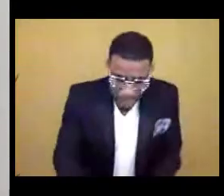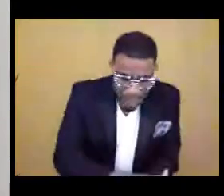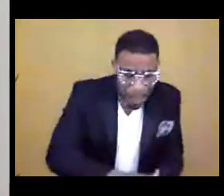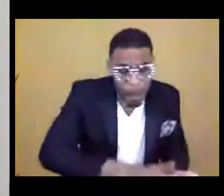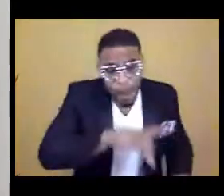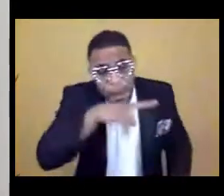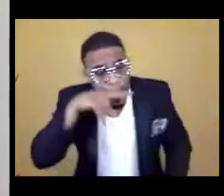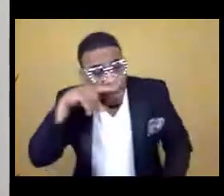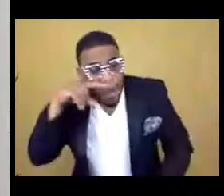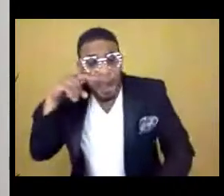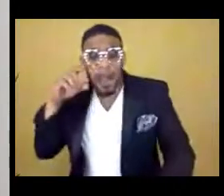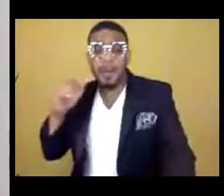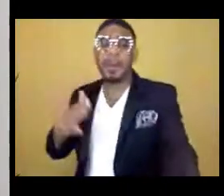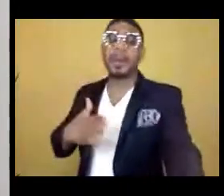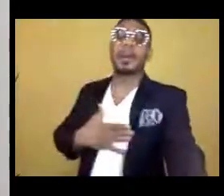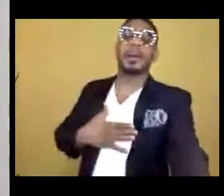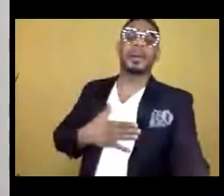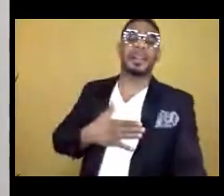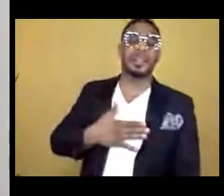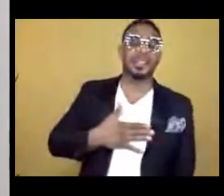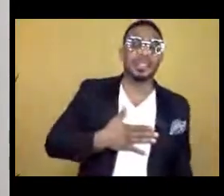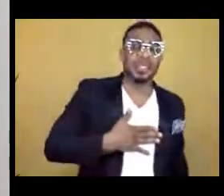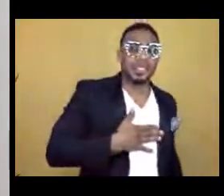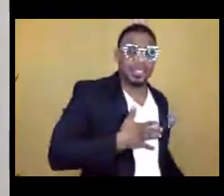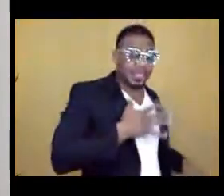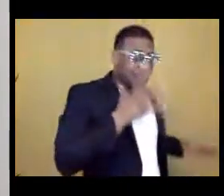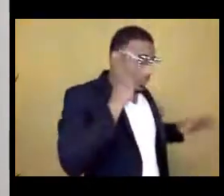them with my